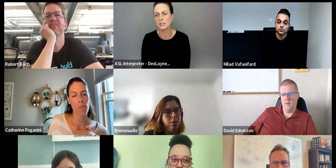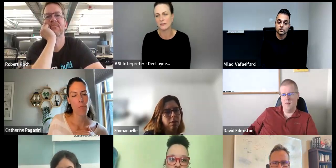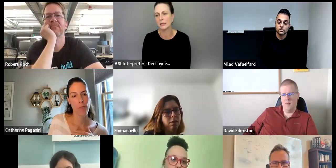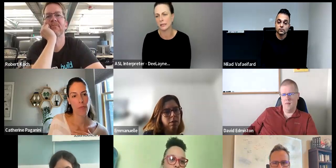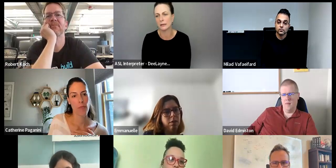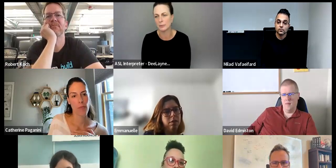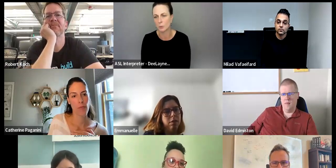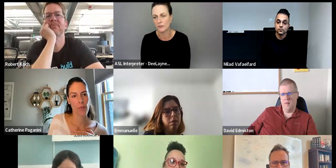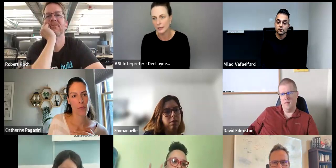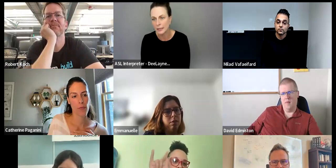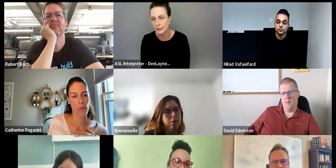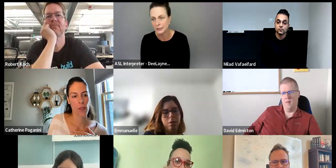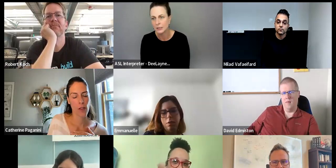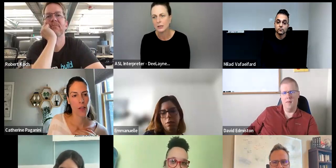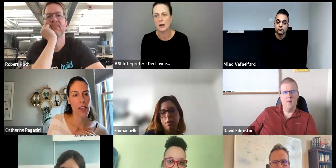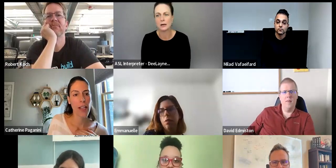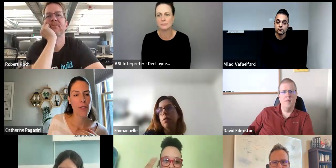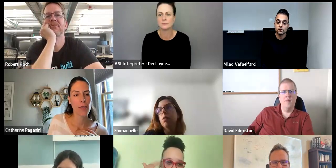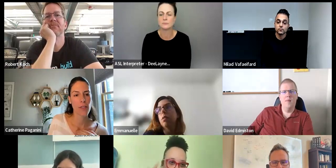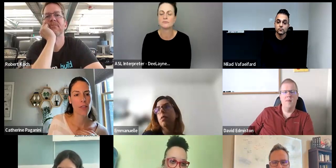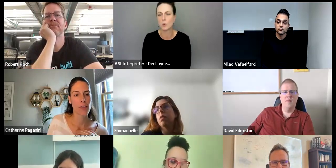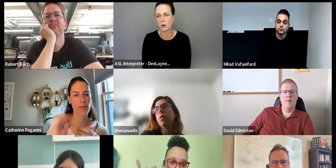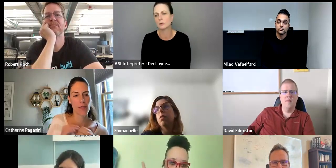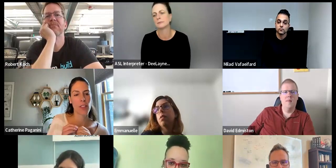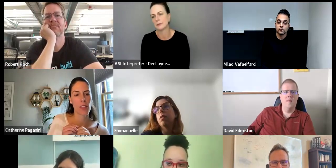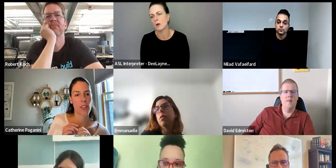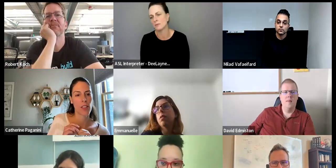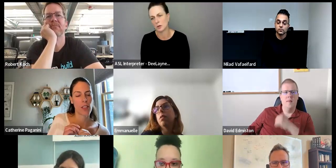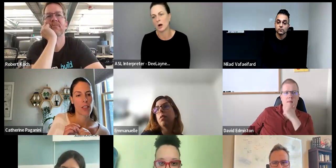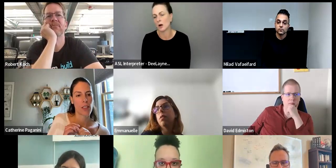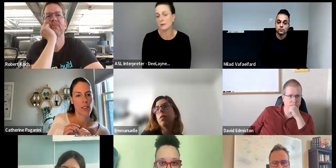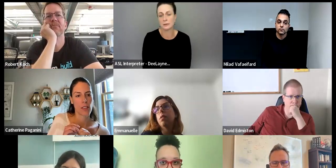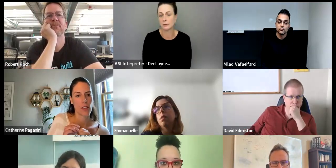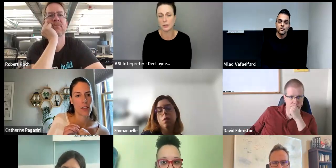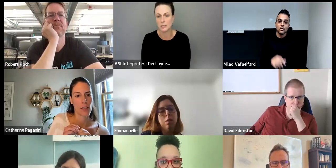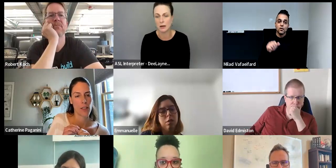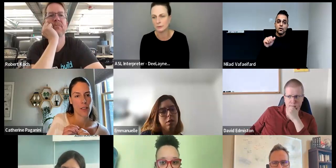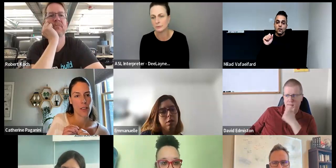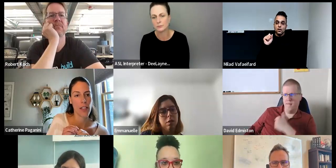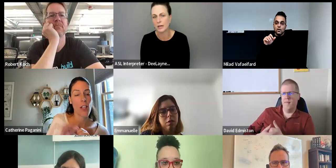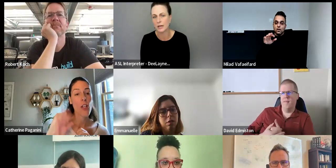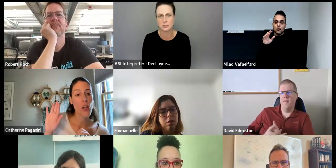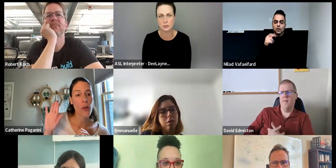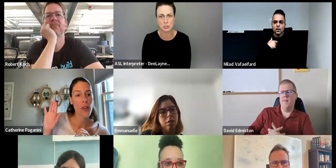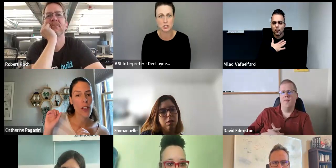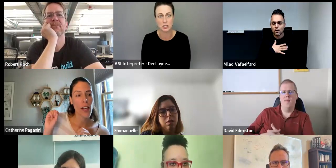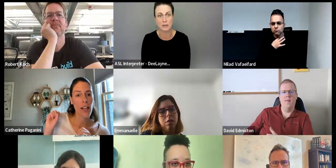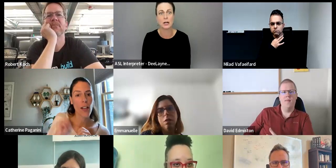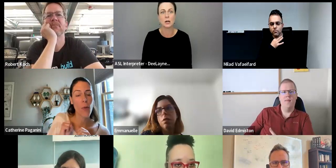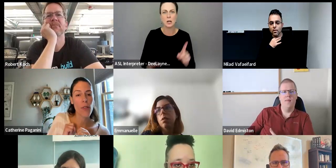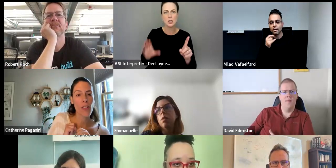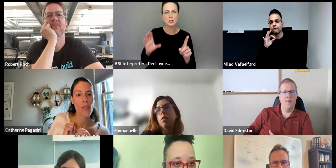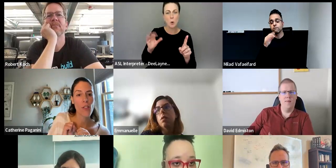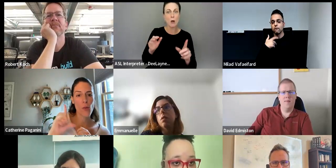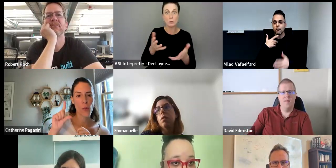And we definitely need a little bit more funding for all of the costs, including hotel. Yeah. Not just to get